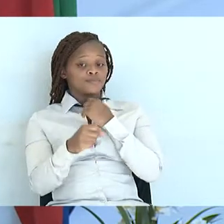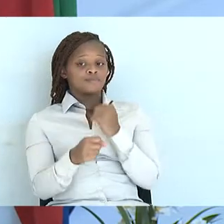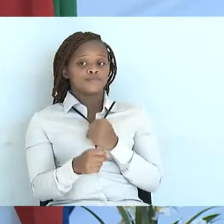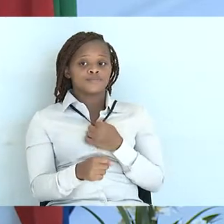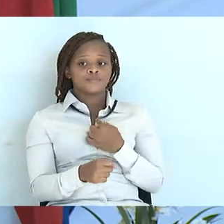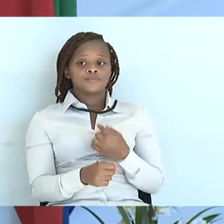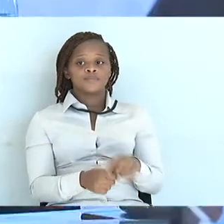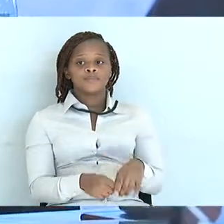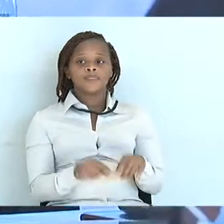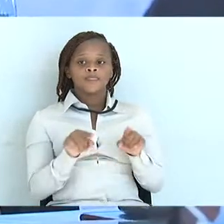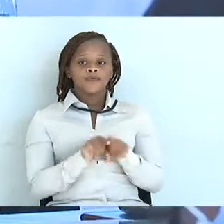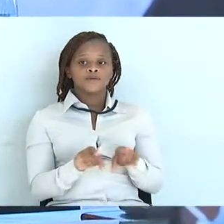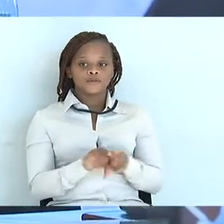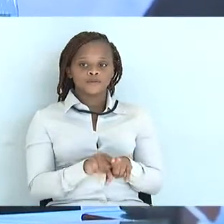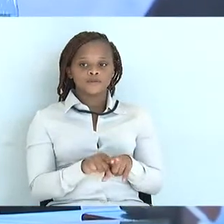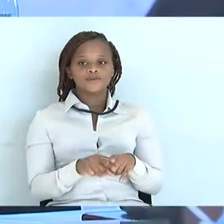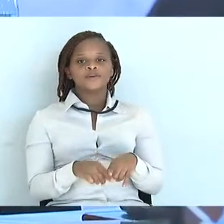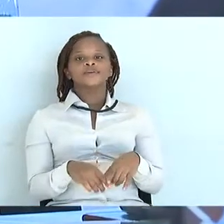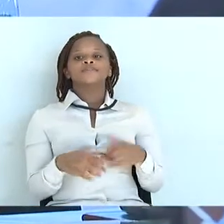And of course,